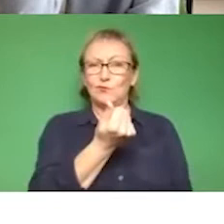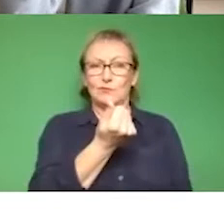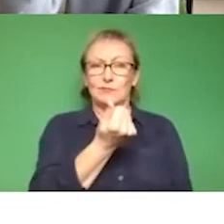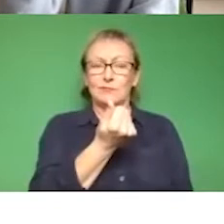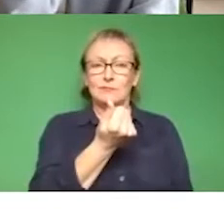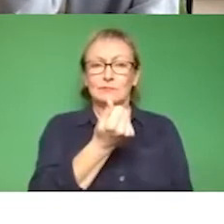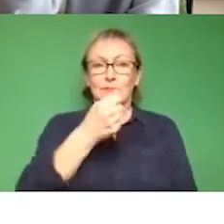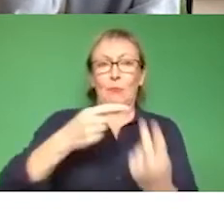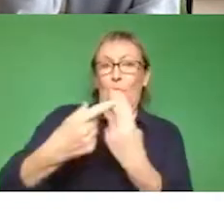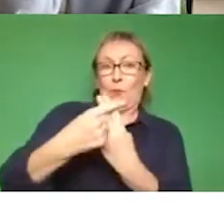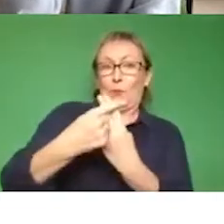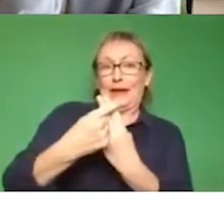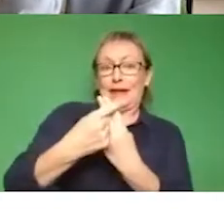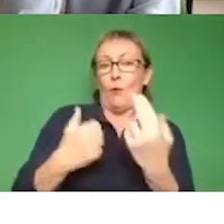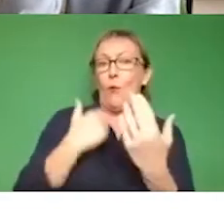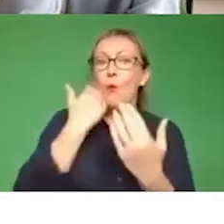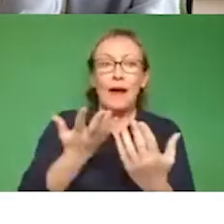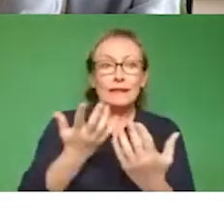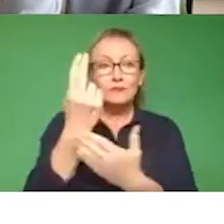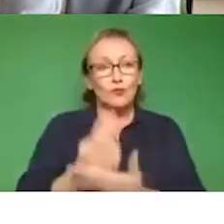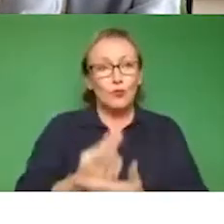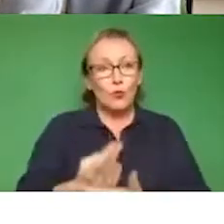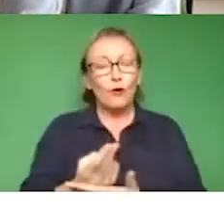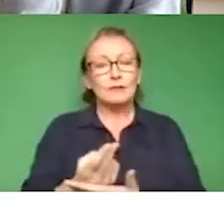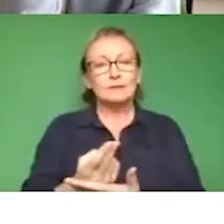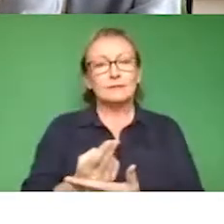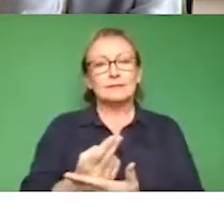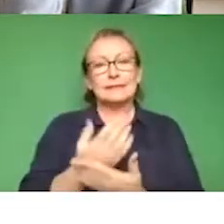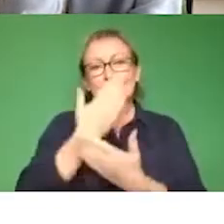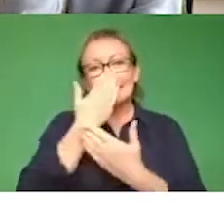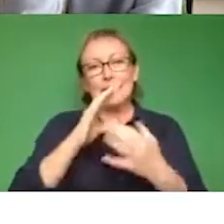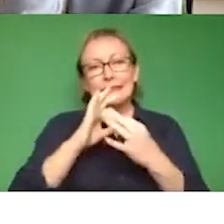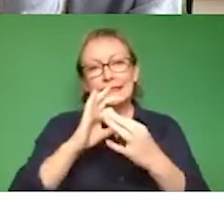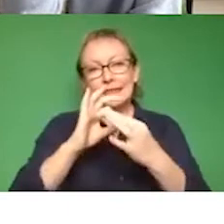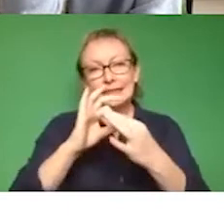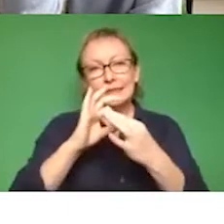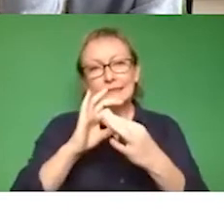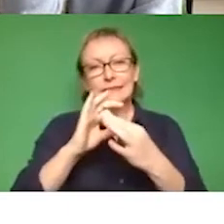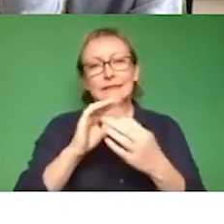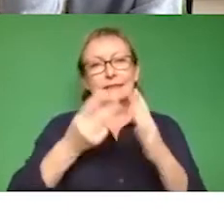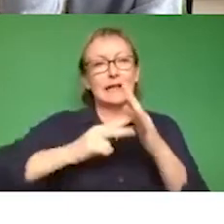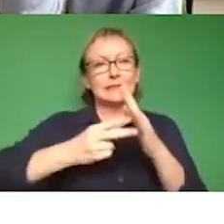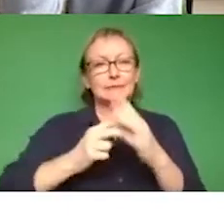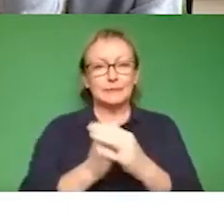always do. And I always feel that's sort of resonates within our drawings, our design work.